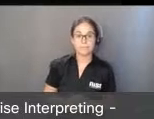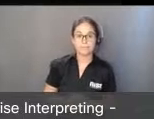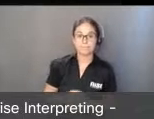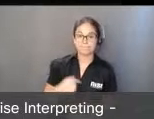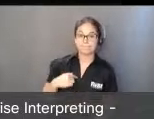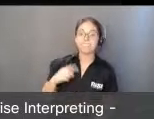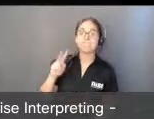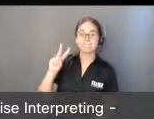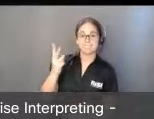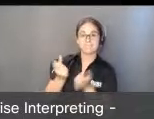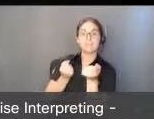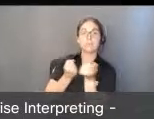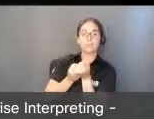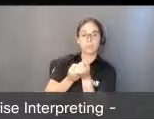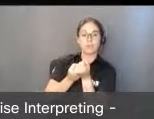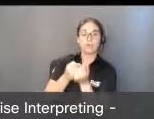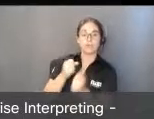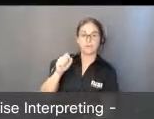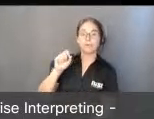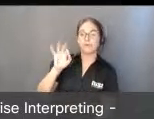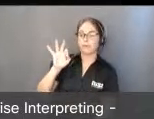Dan Flores.